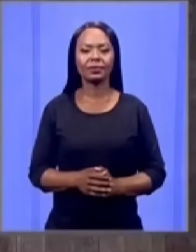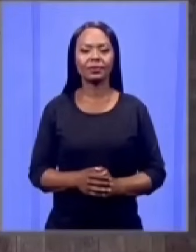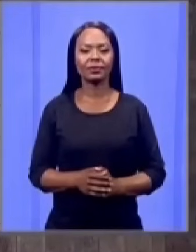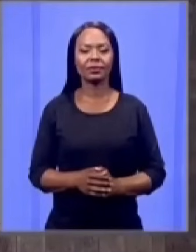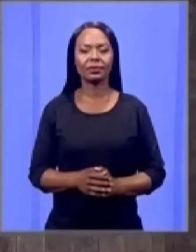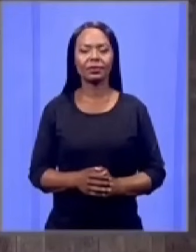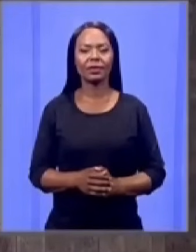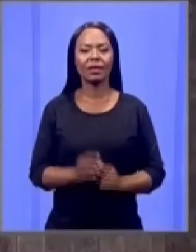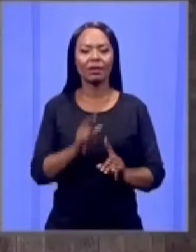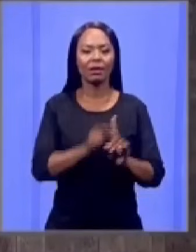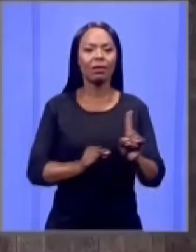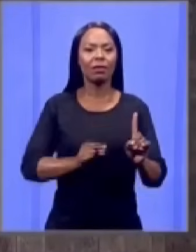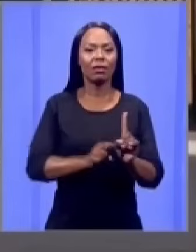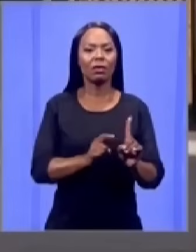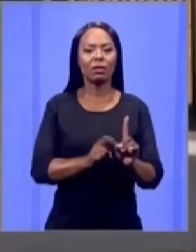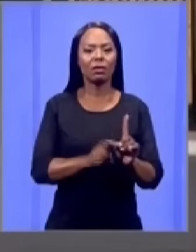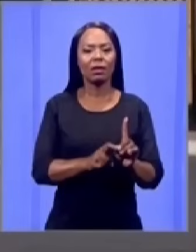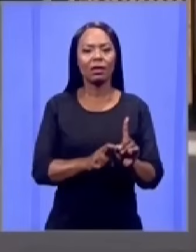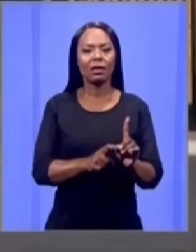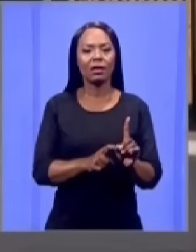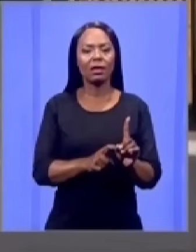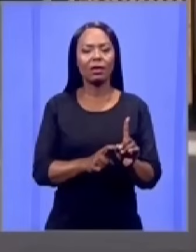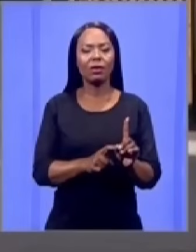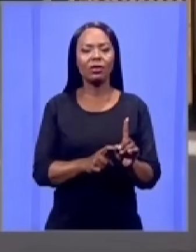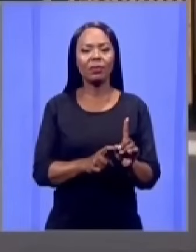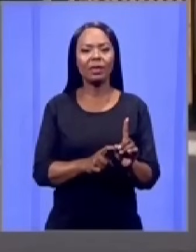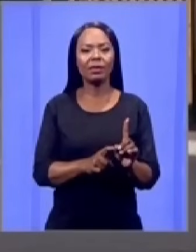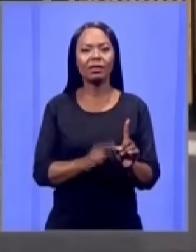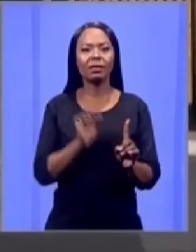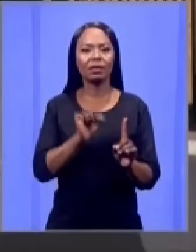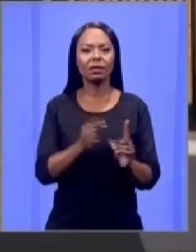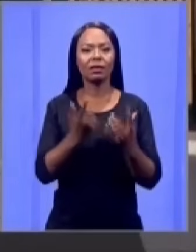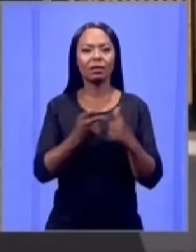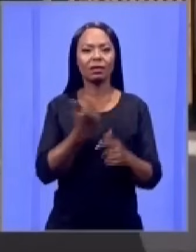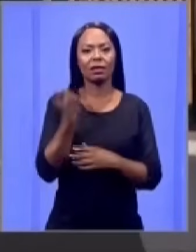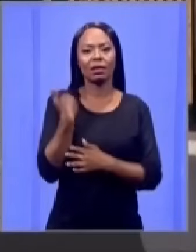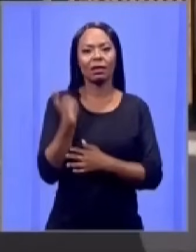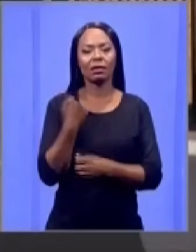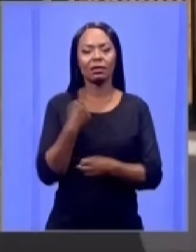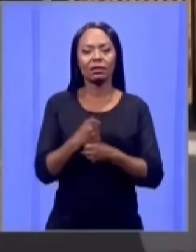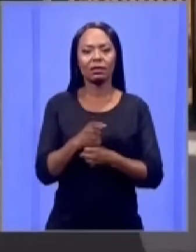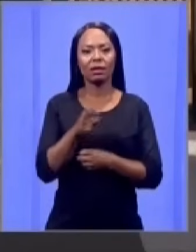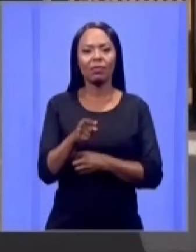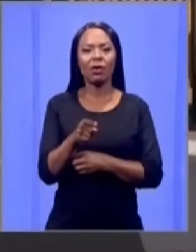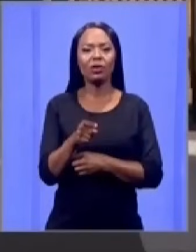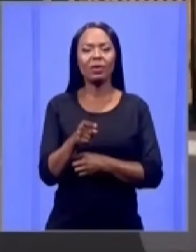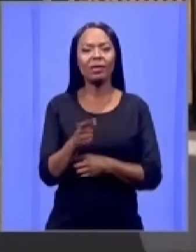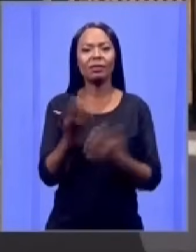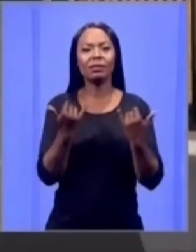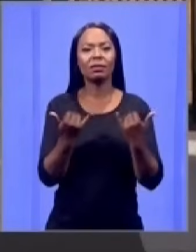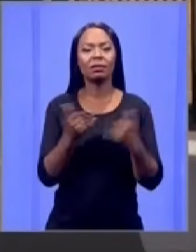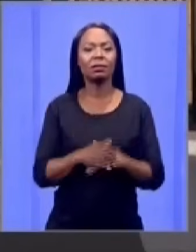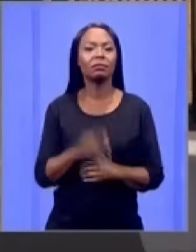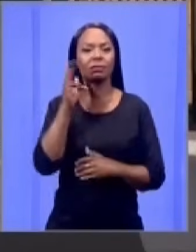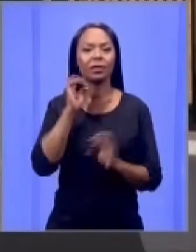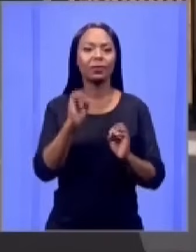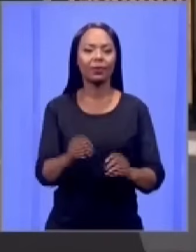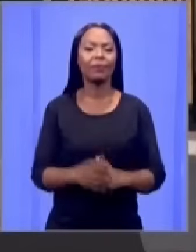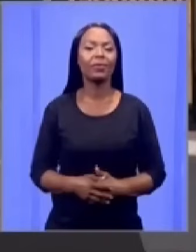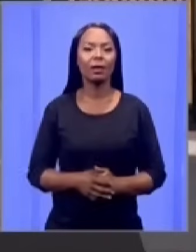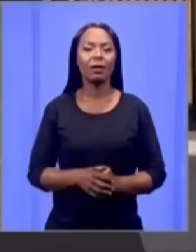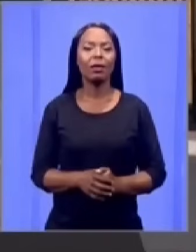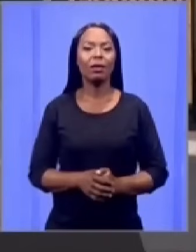Motho wa pele a bile le tshwaetso ho tloha ngwahola ka Tshitwe ke motshwaruwa ya dilemo di 19 ya hlokahalletseng sepetleleng